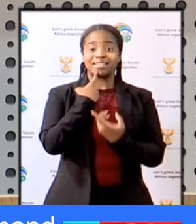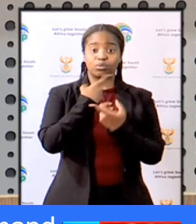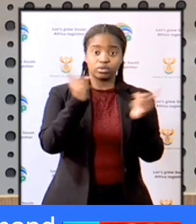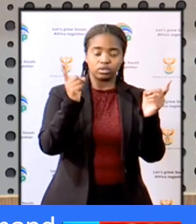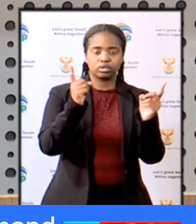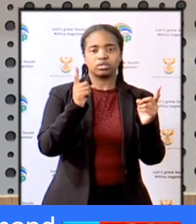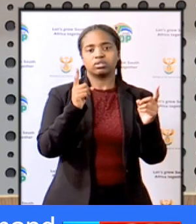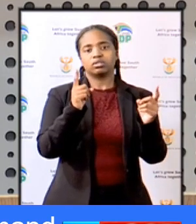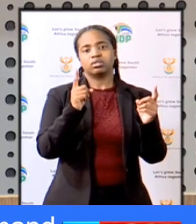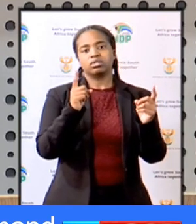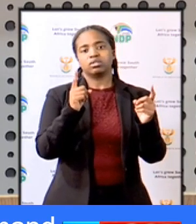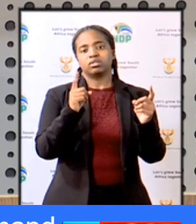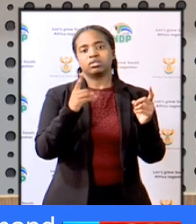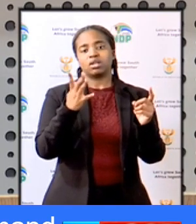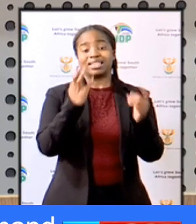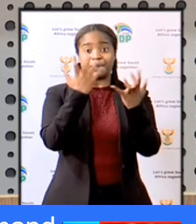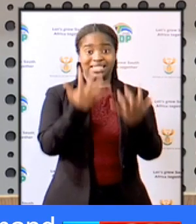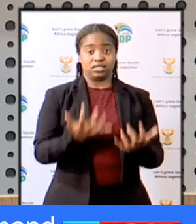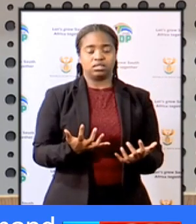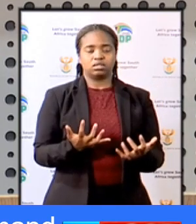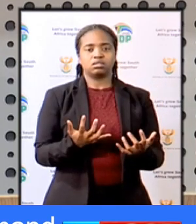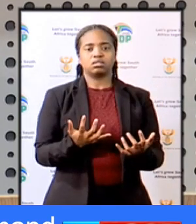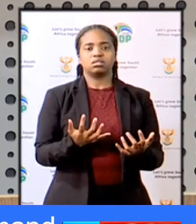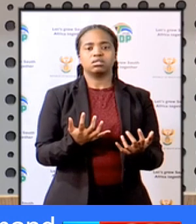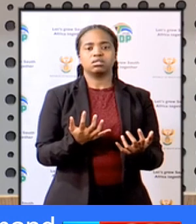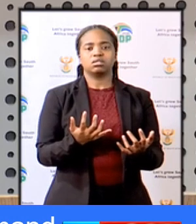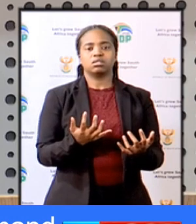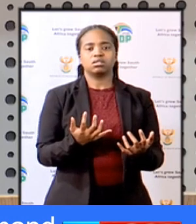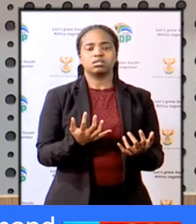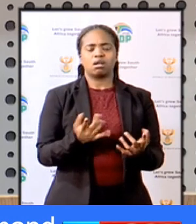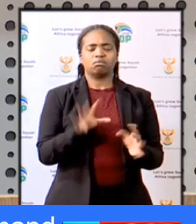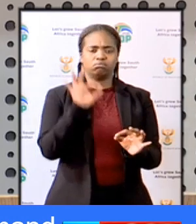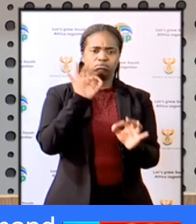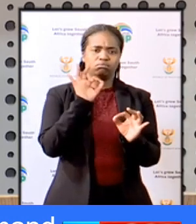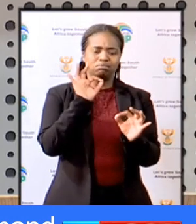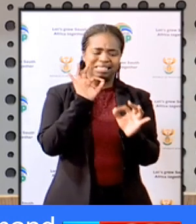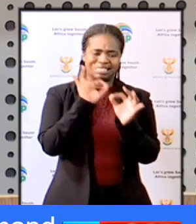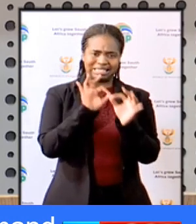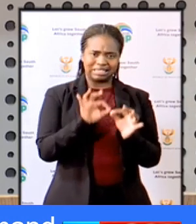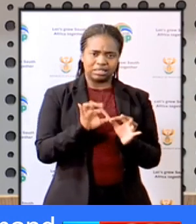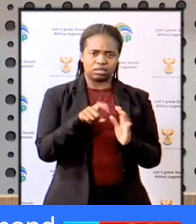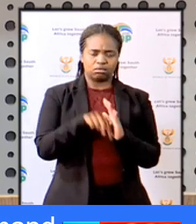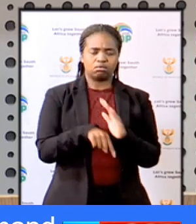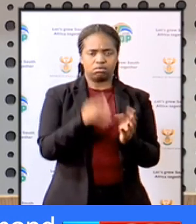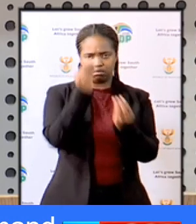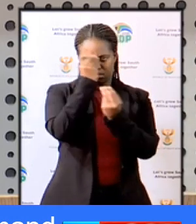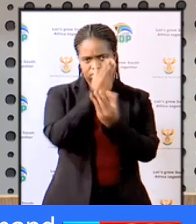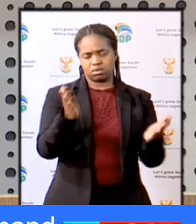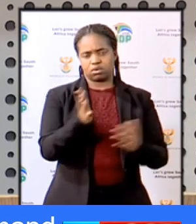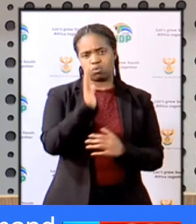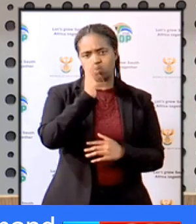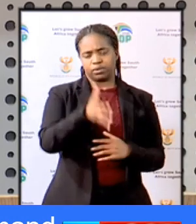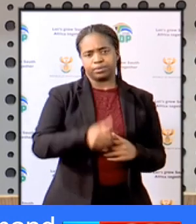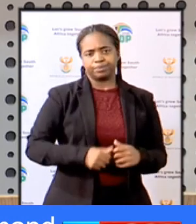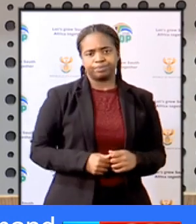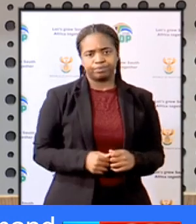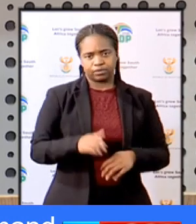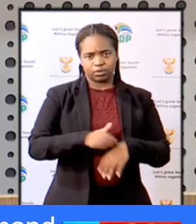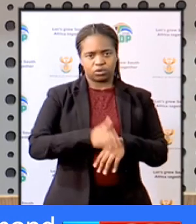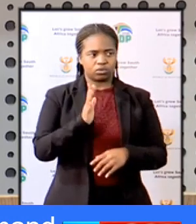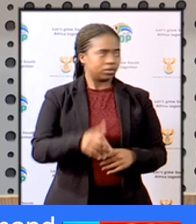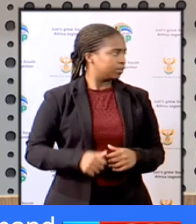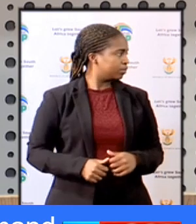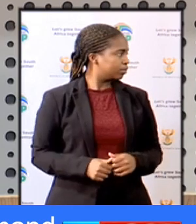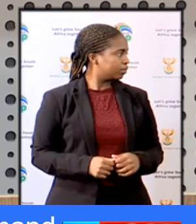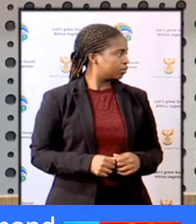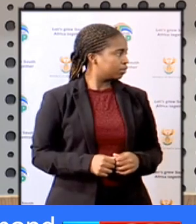announces the budget, the detail will be set out in more detail. I thought